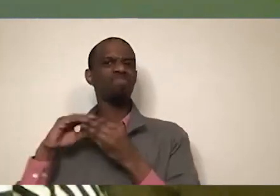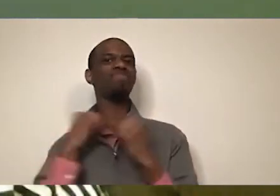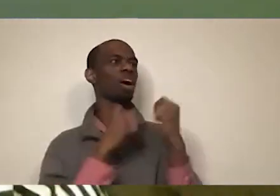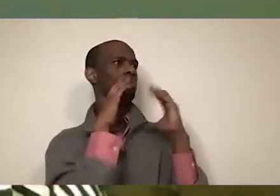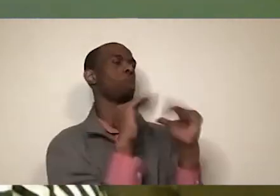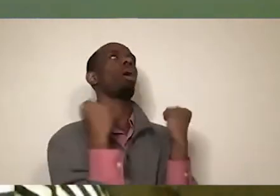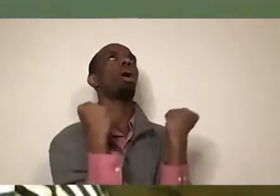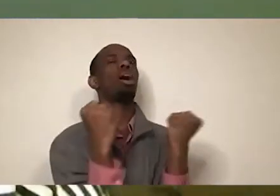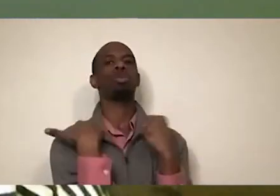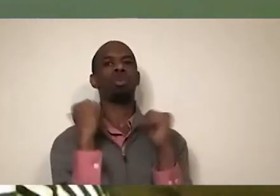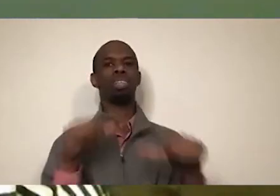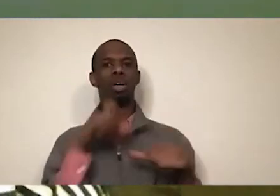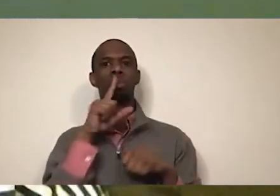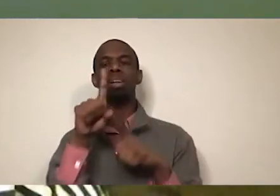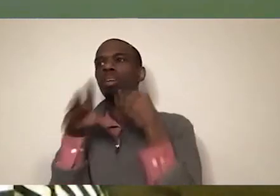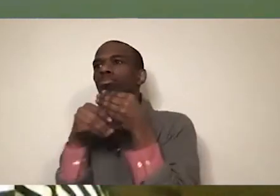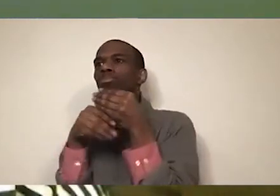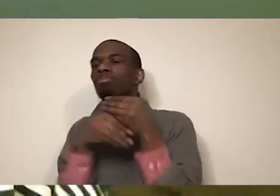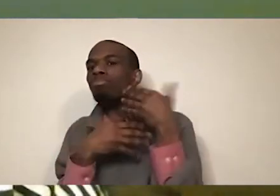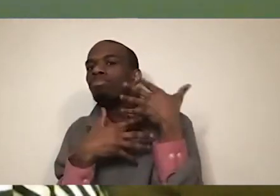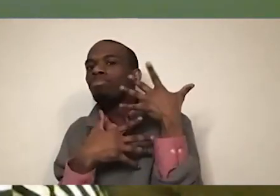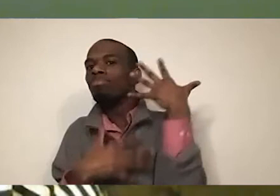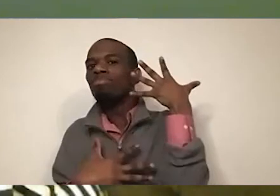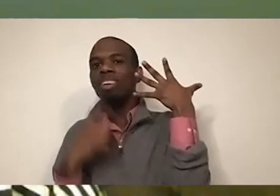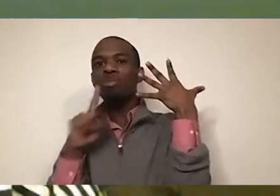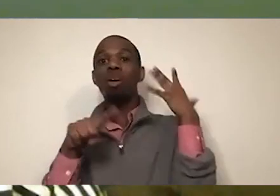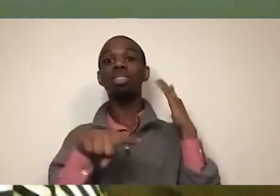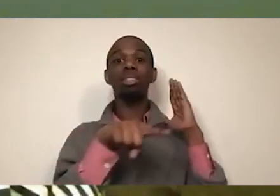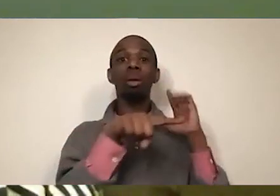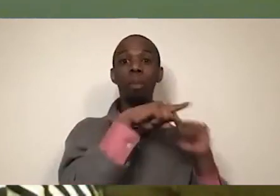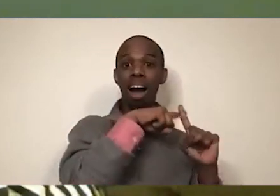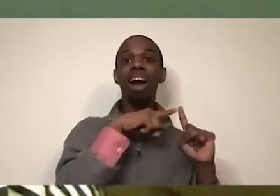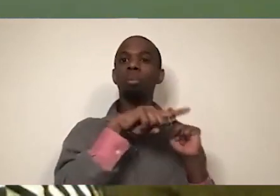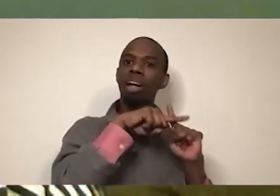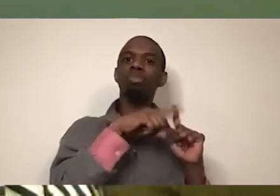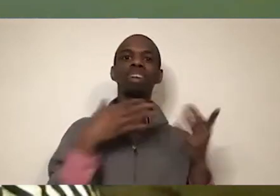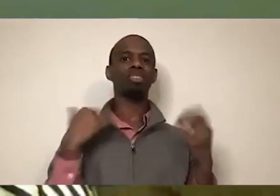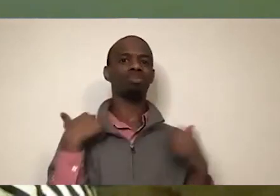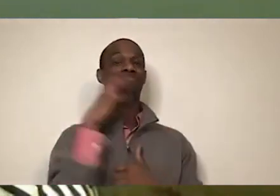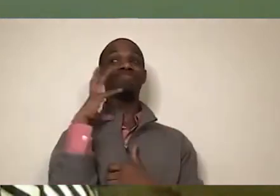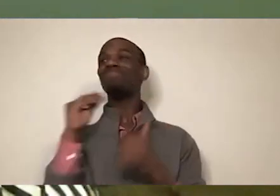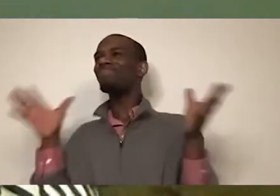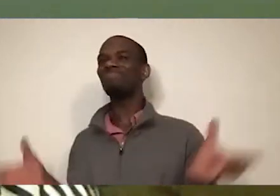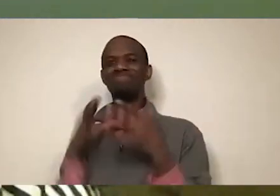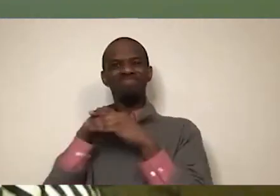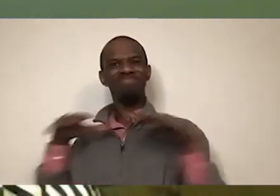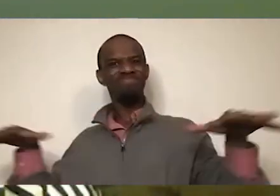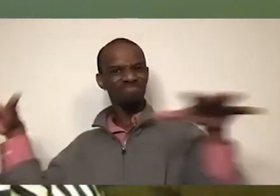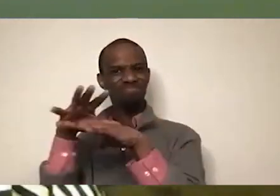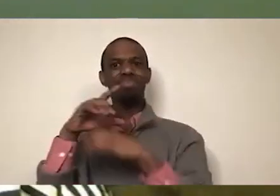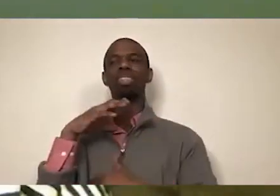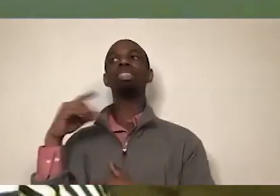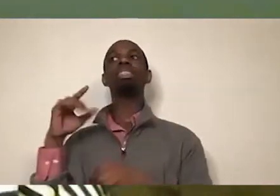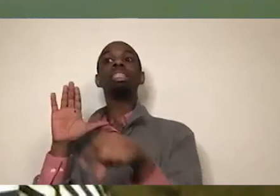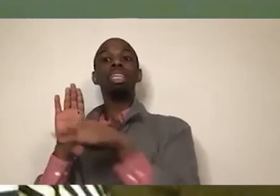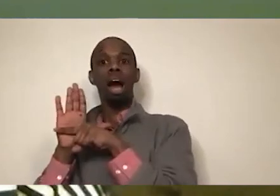work. Thank you all for joining us. I know it's always a challenge in an hour to distill your vast experiences and thinking and work